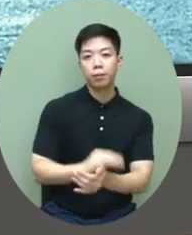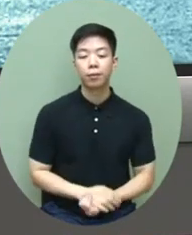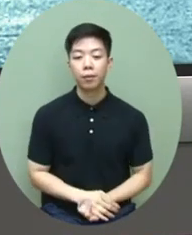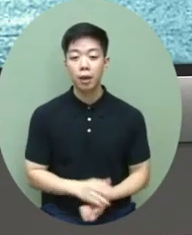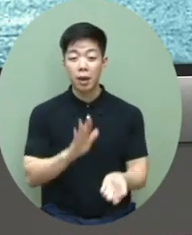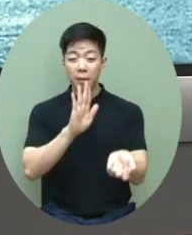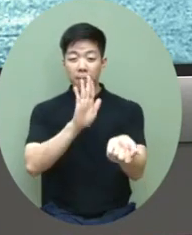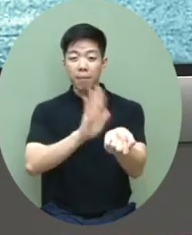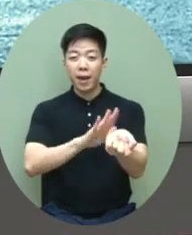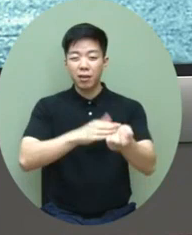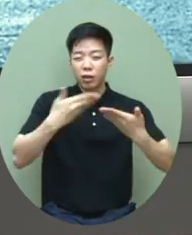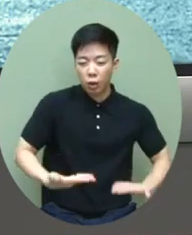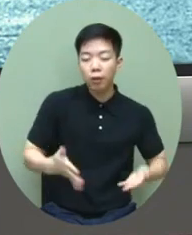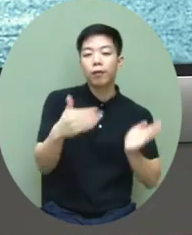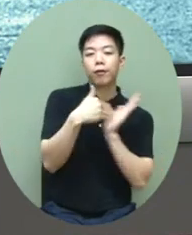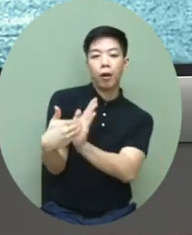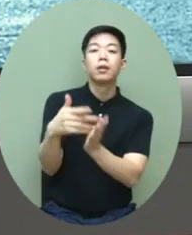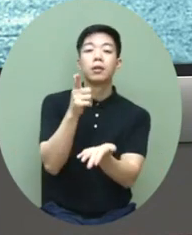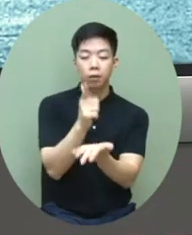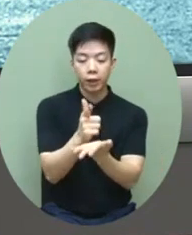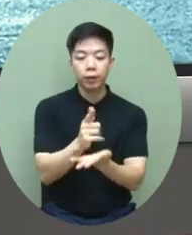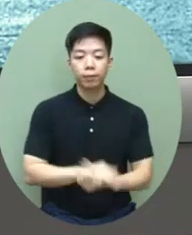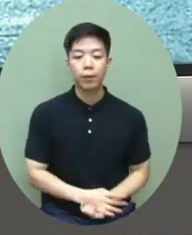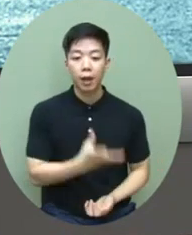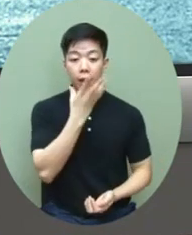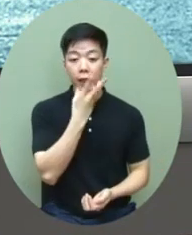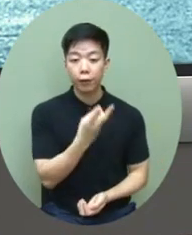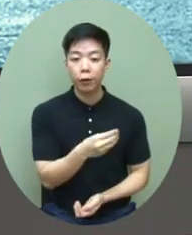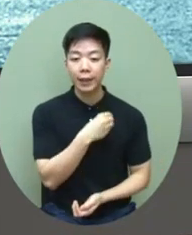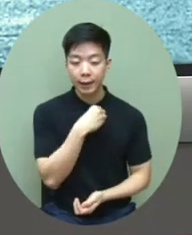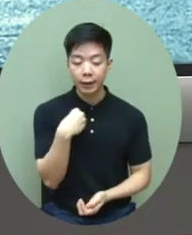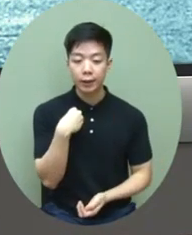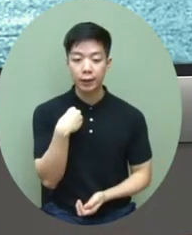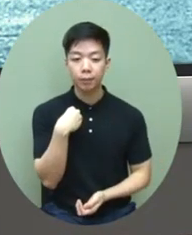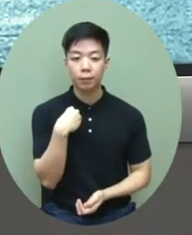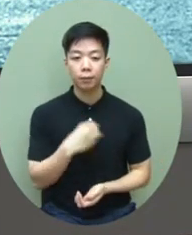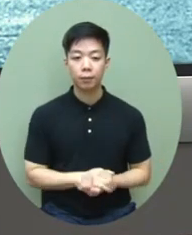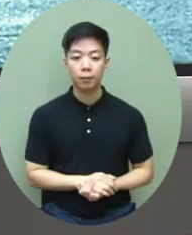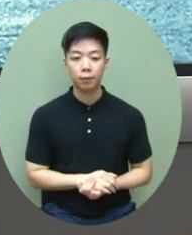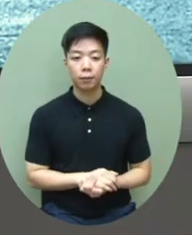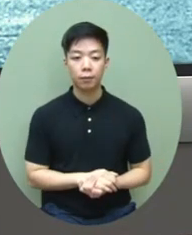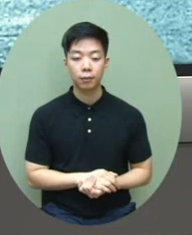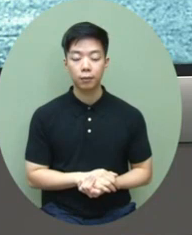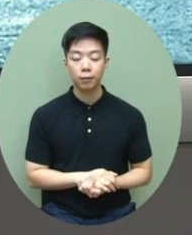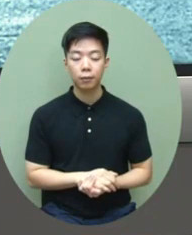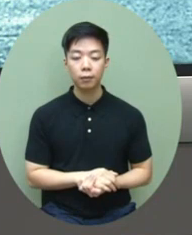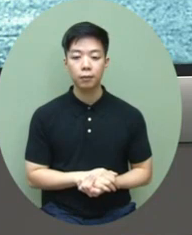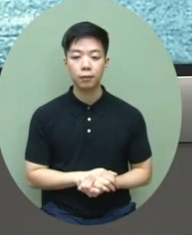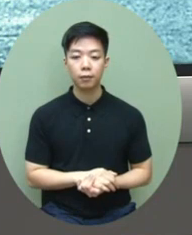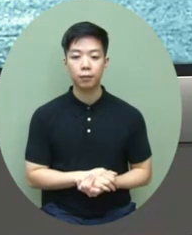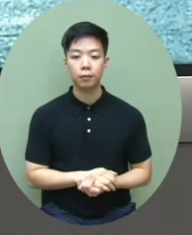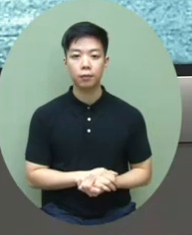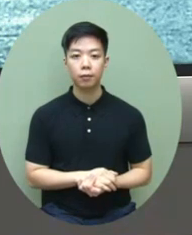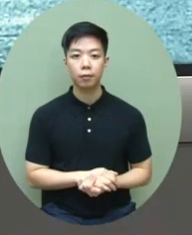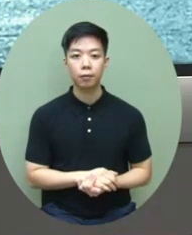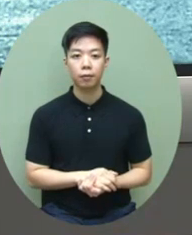Pediatrician confirmed that the child with vaccination or completed the vaccination has